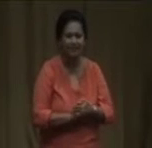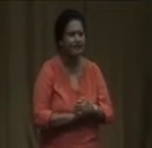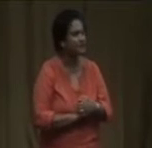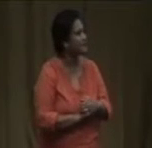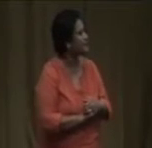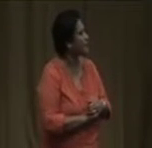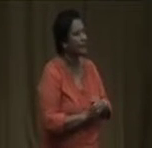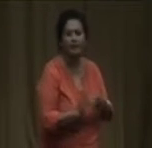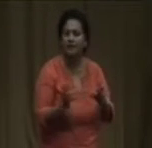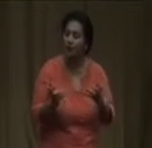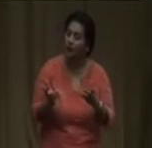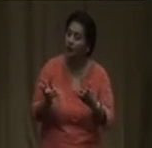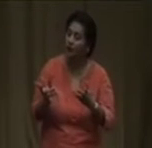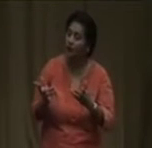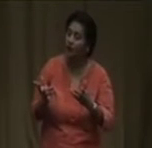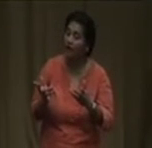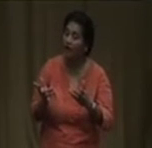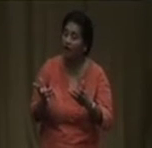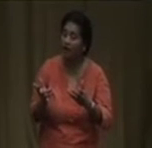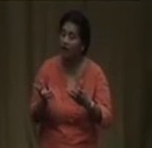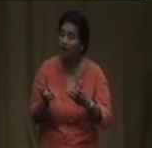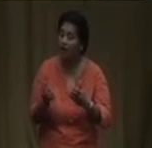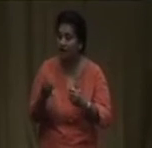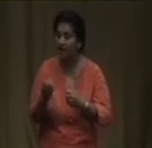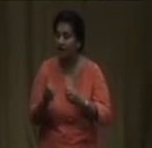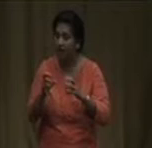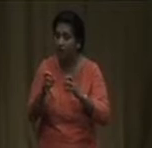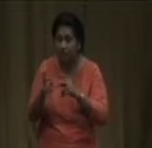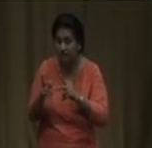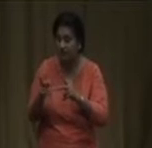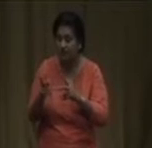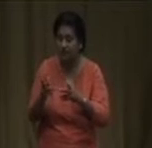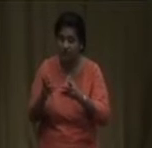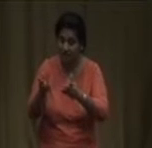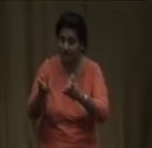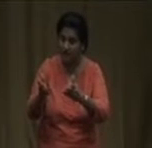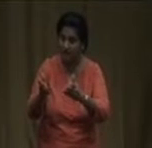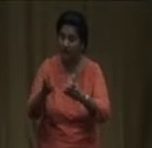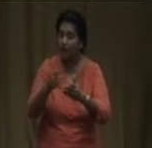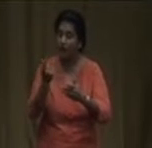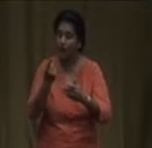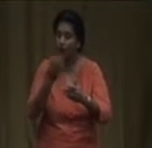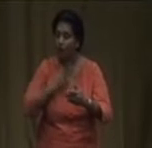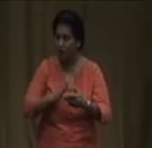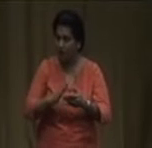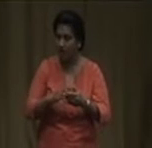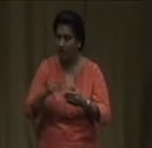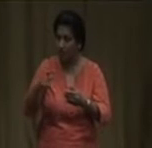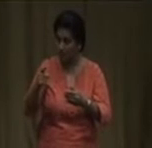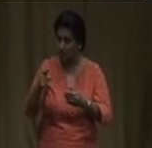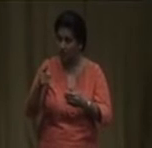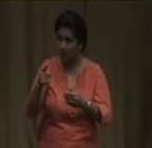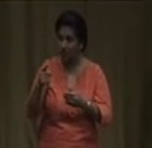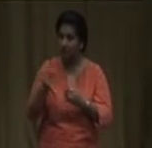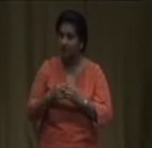of micro-credentialing, adult independent learners who want to study for formal academic credit that we don't